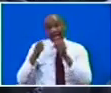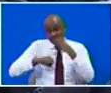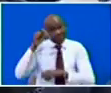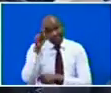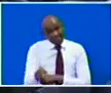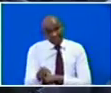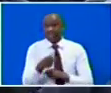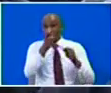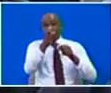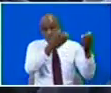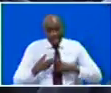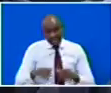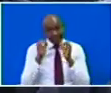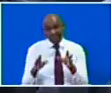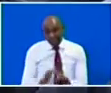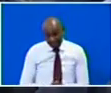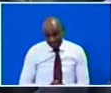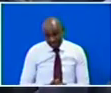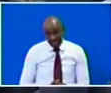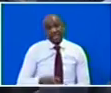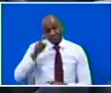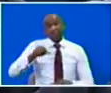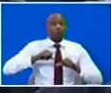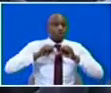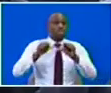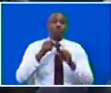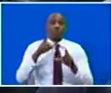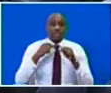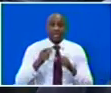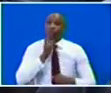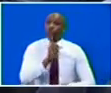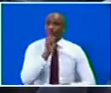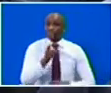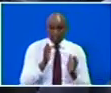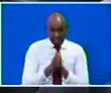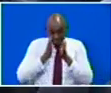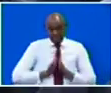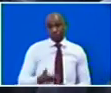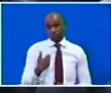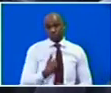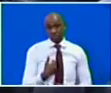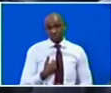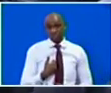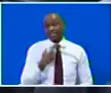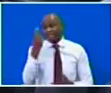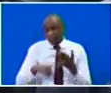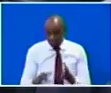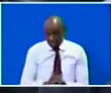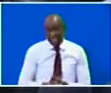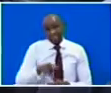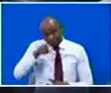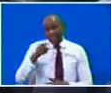that I was not welcome. He then proceeded to threaten my person by saying that he